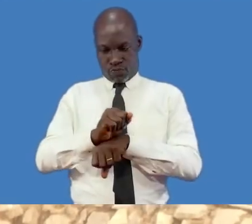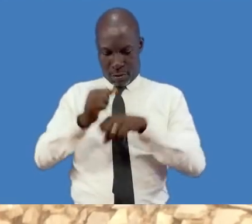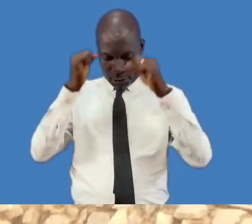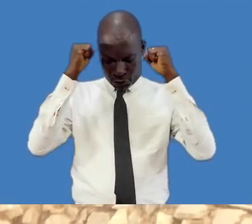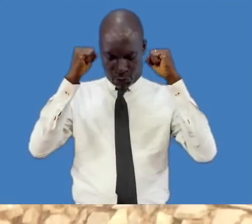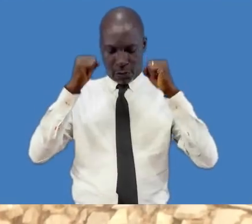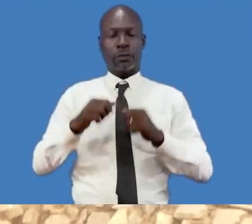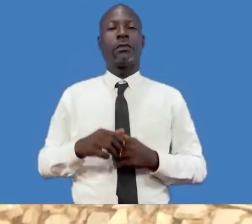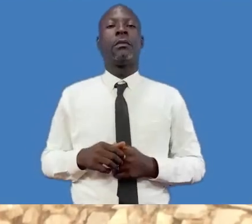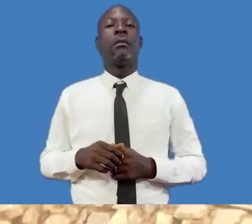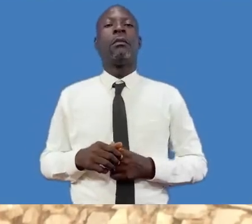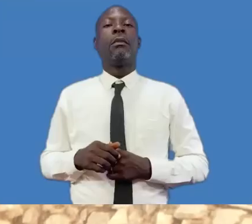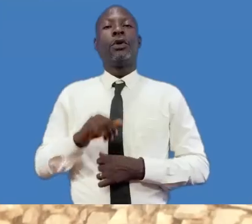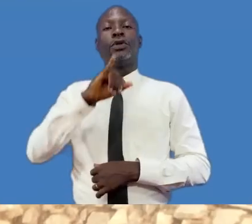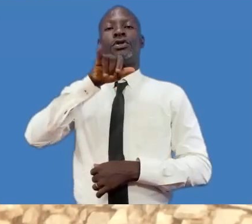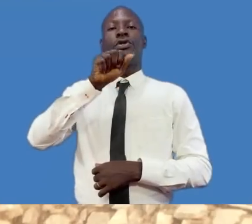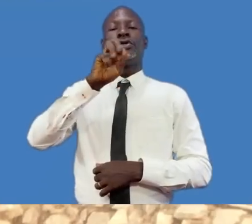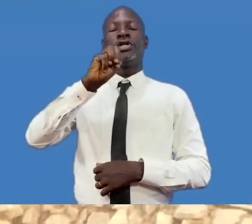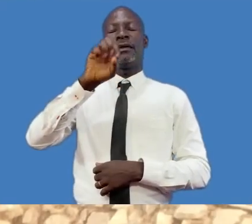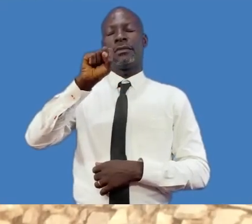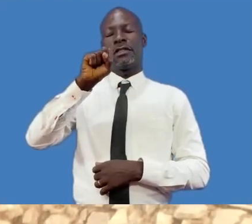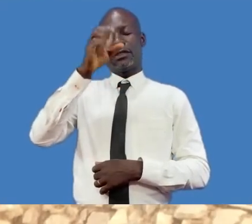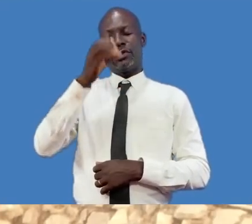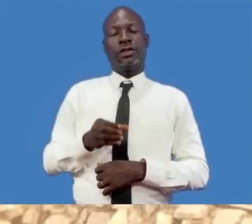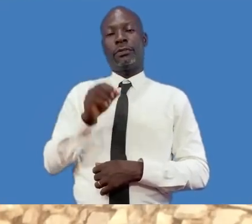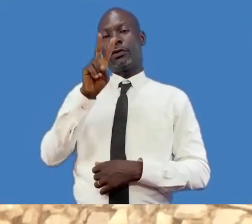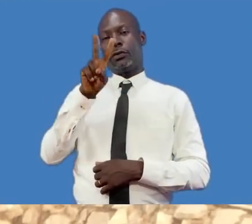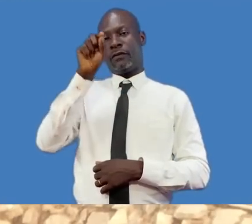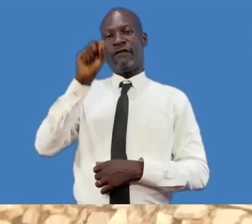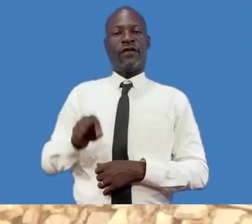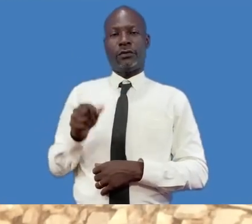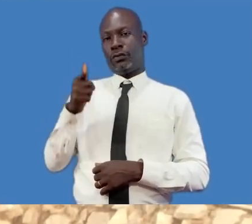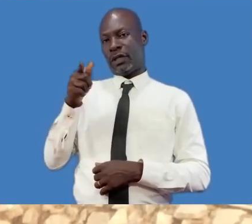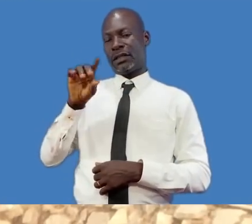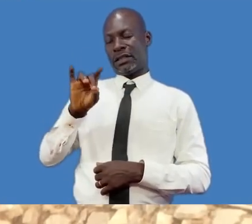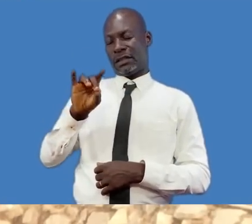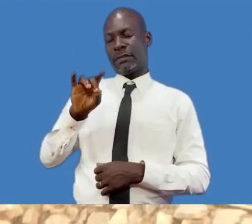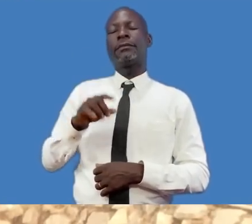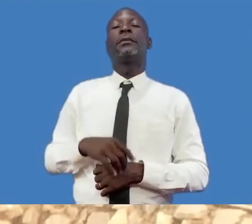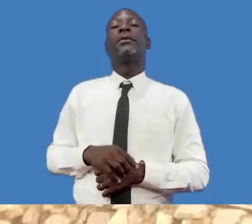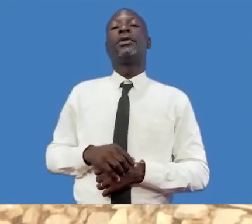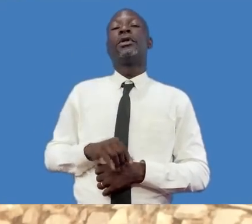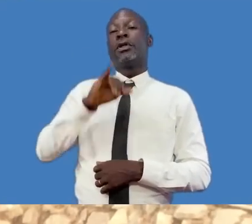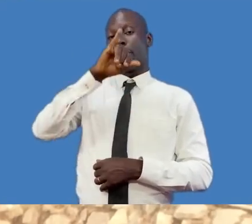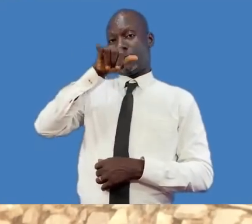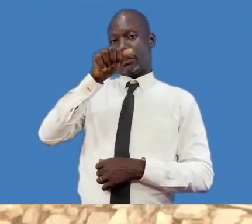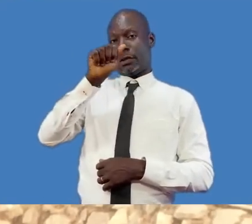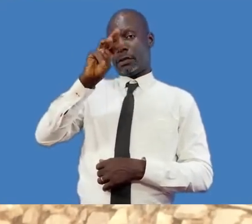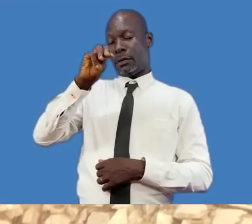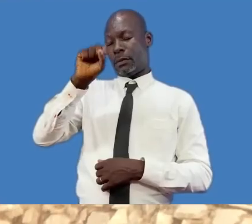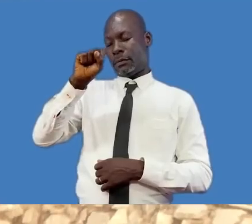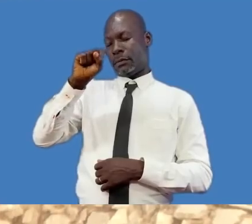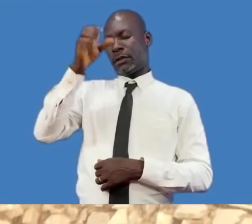so. James chapter 2 verse 26. James sɛ, na